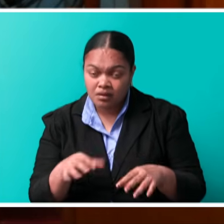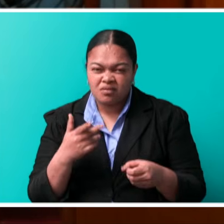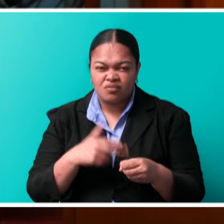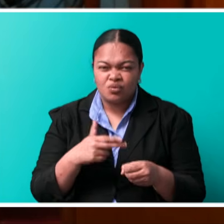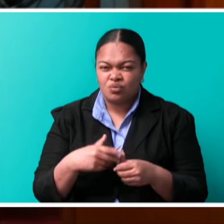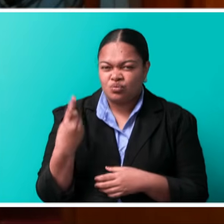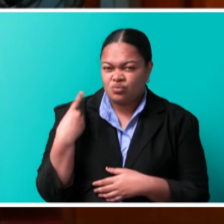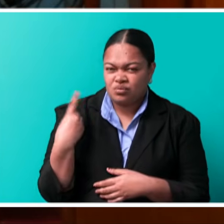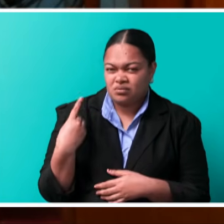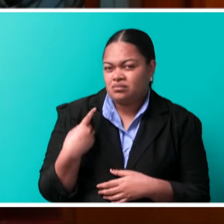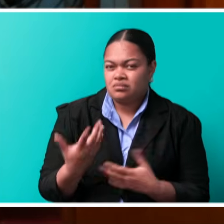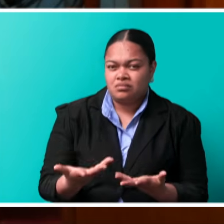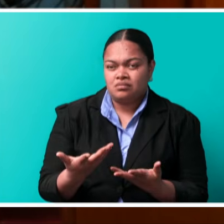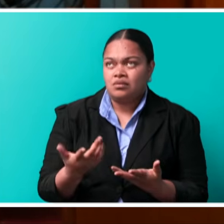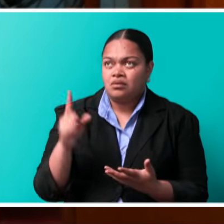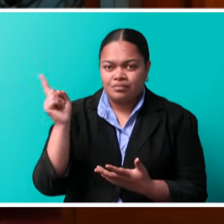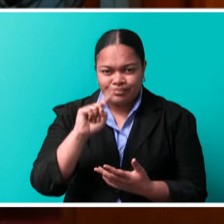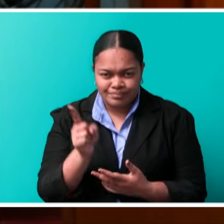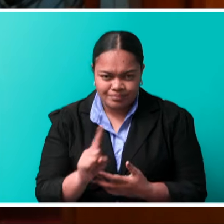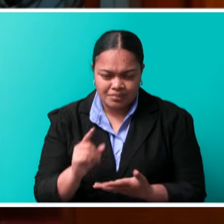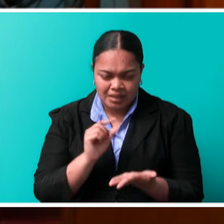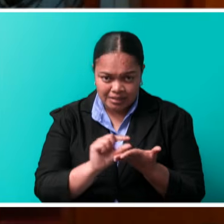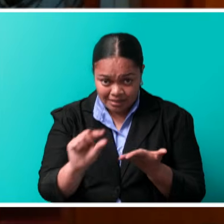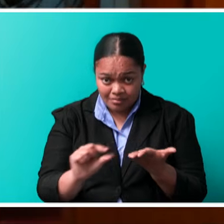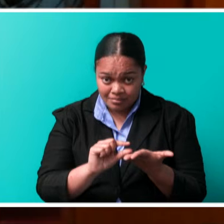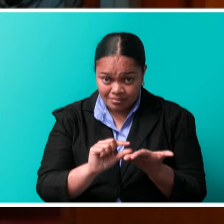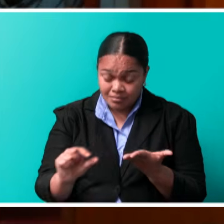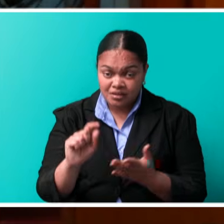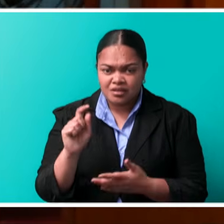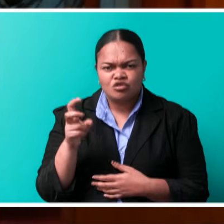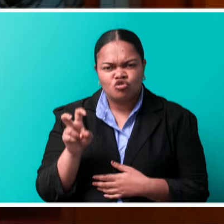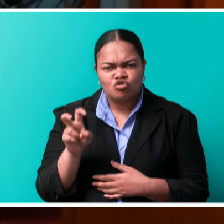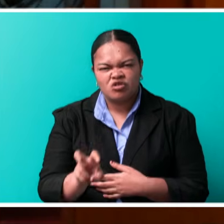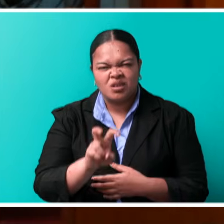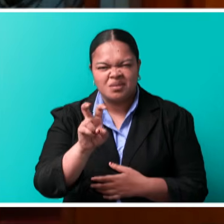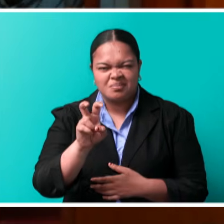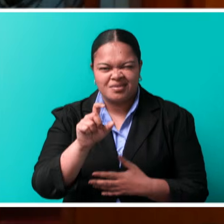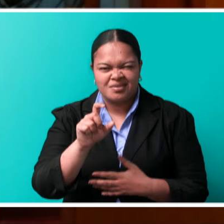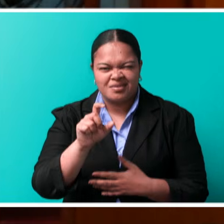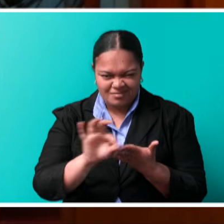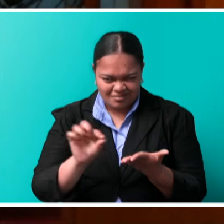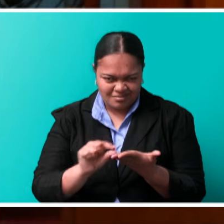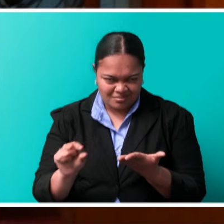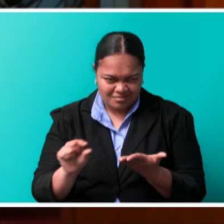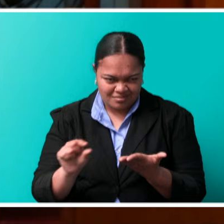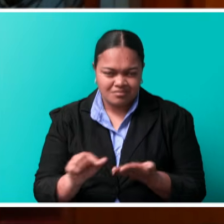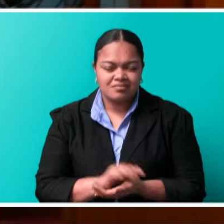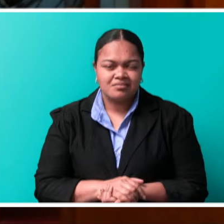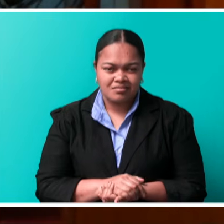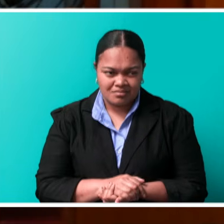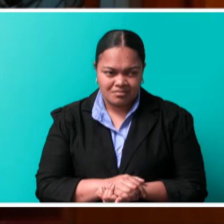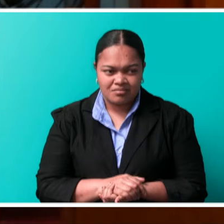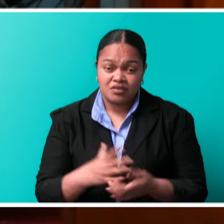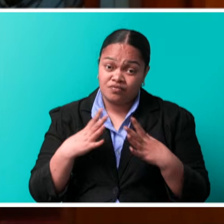concessions, electricity subsidies, transport assistance, zero-rated VAT on essential items,